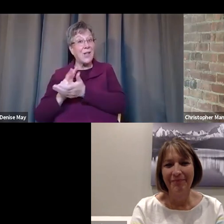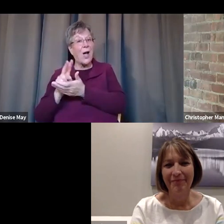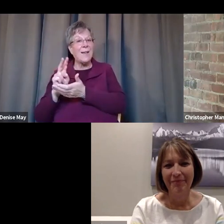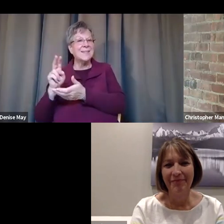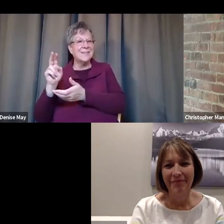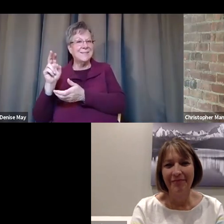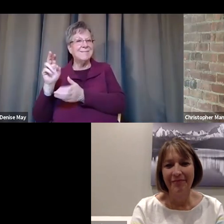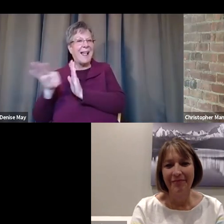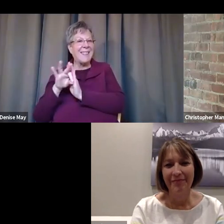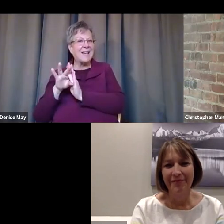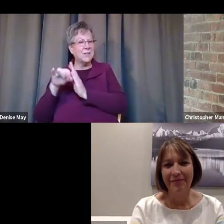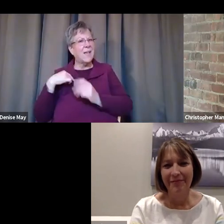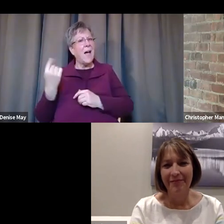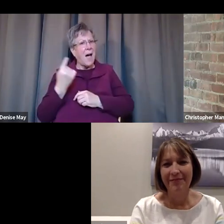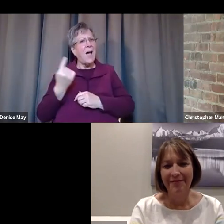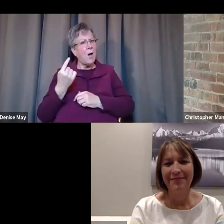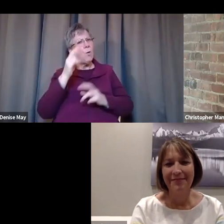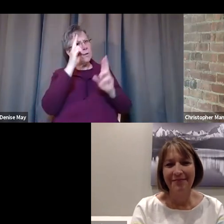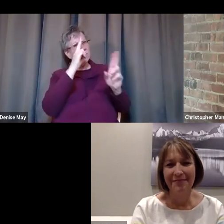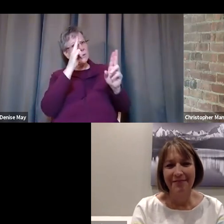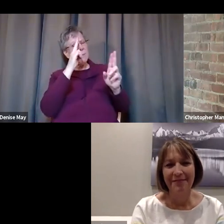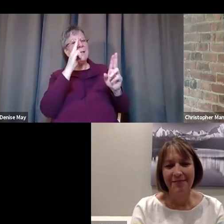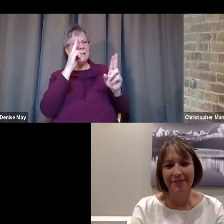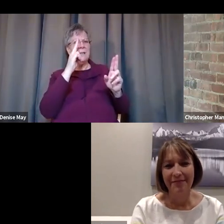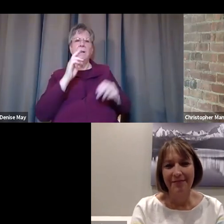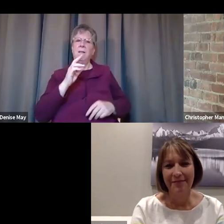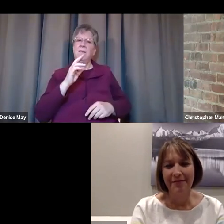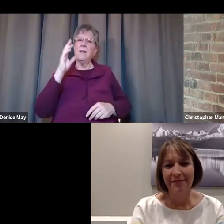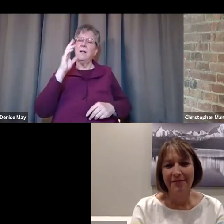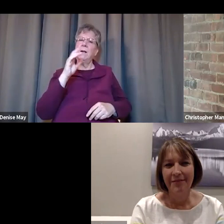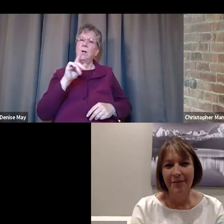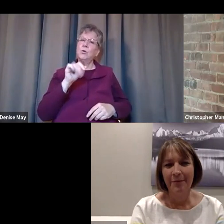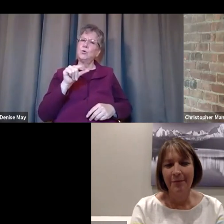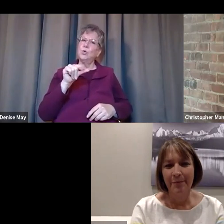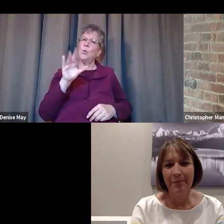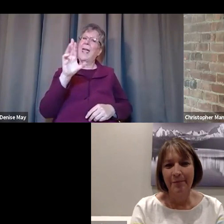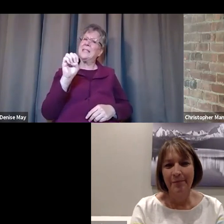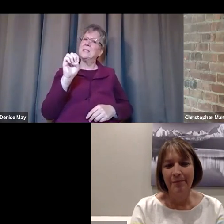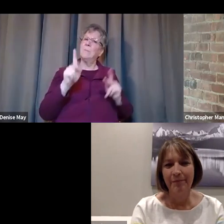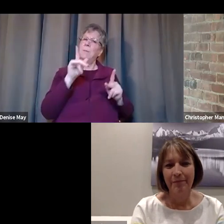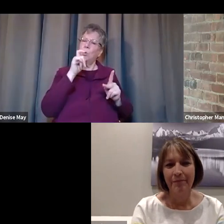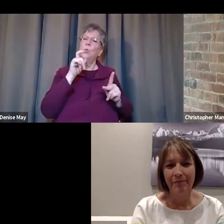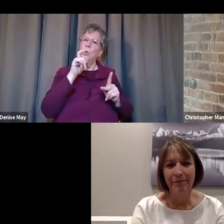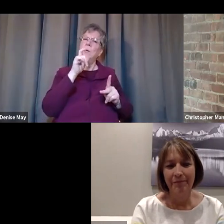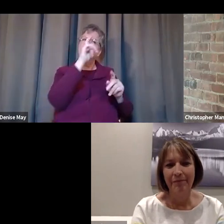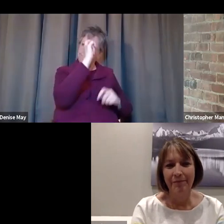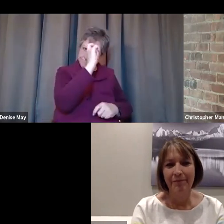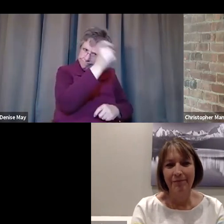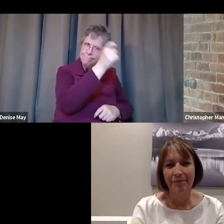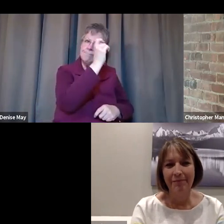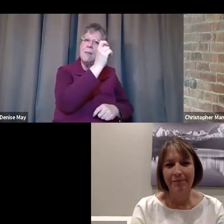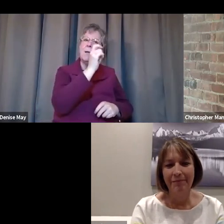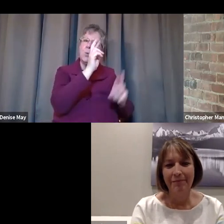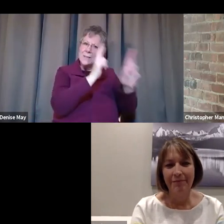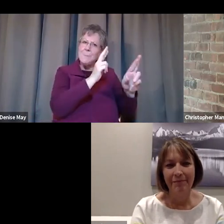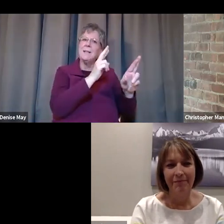took solace in the grace and magnanimity of people who accepted that defeat and learned from it rather than contested the integrity